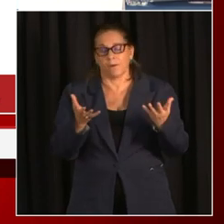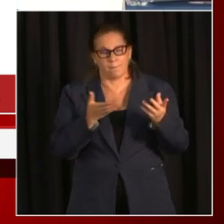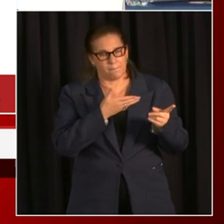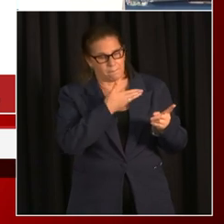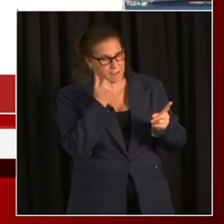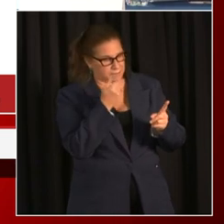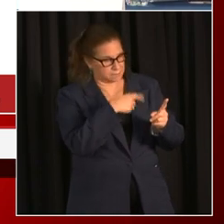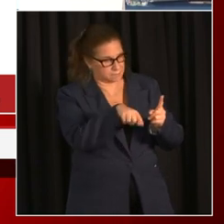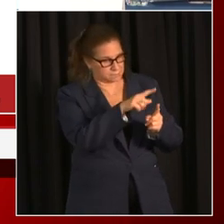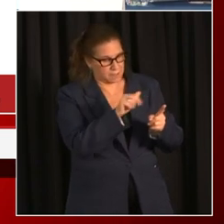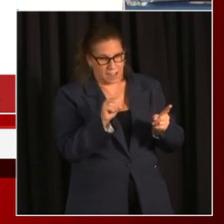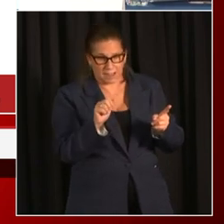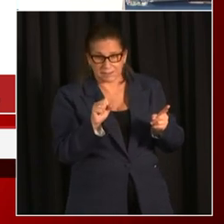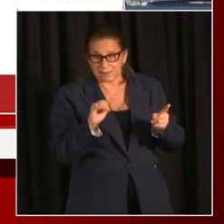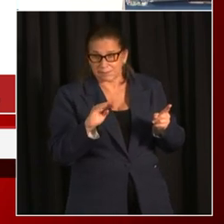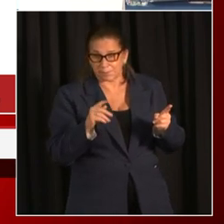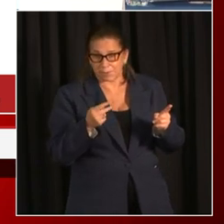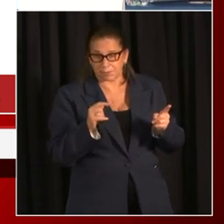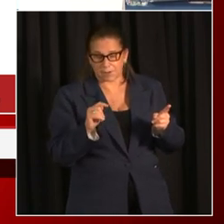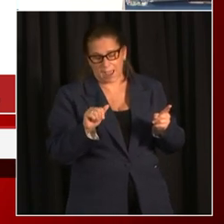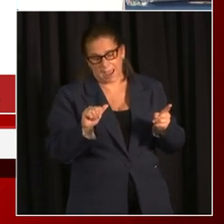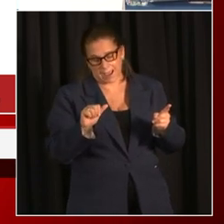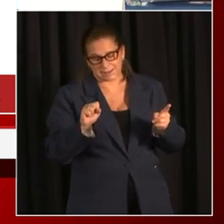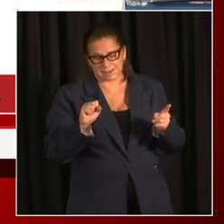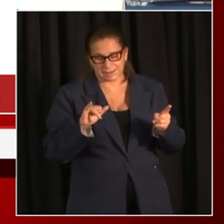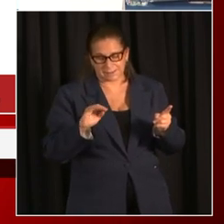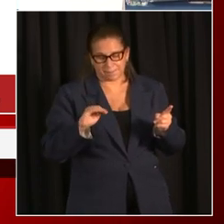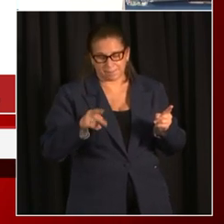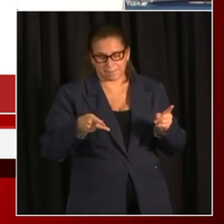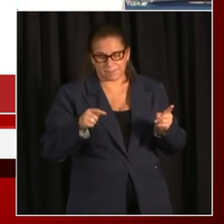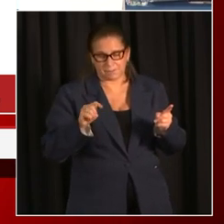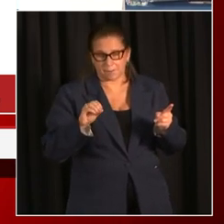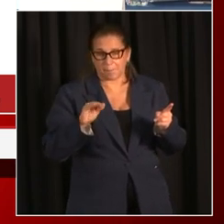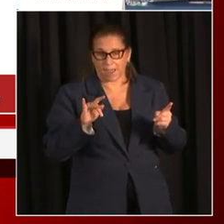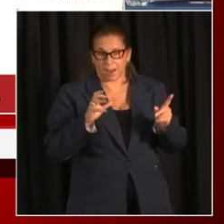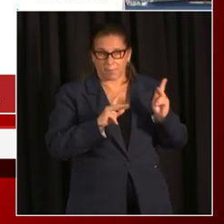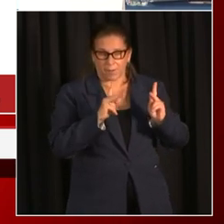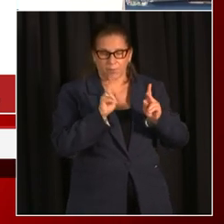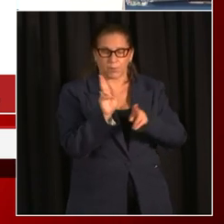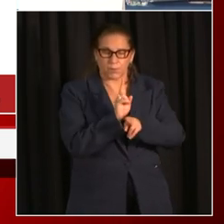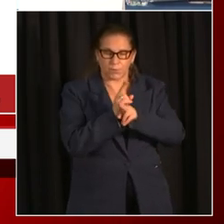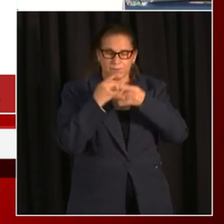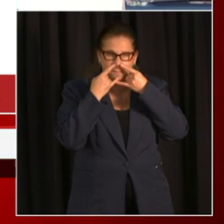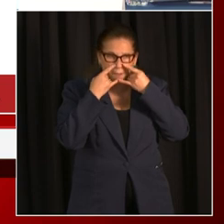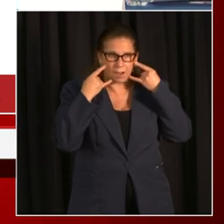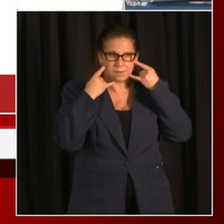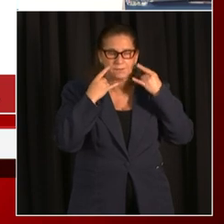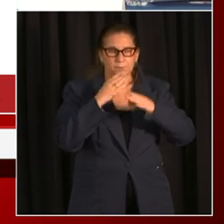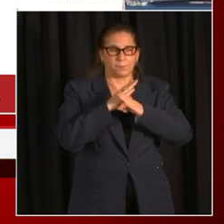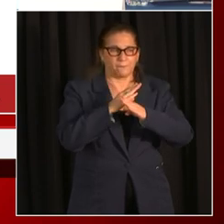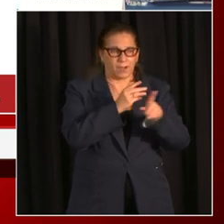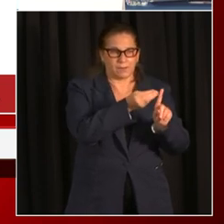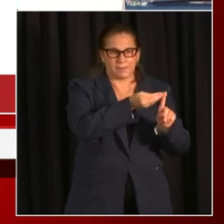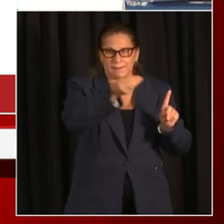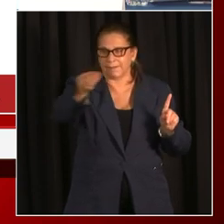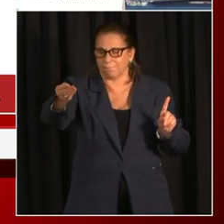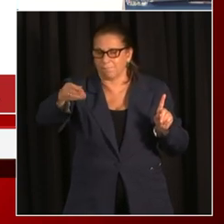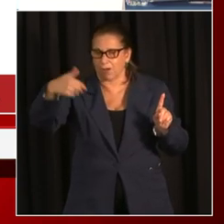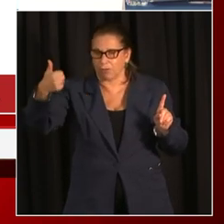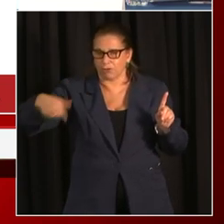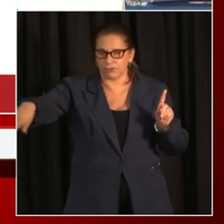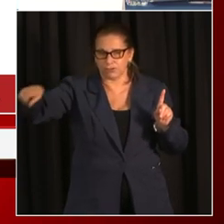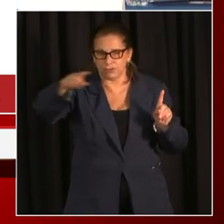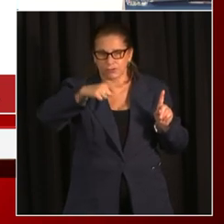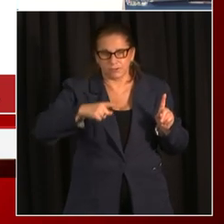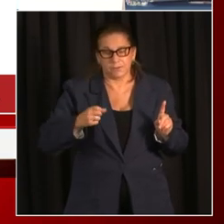assist with cutting down on that asymptomatic transmission. Young people can also end up hospitalized and very sick. And when we're